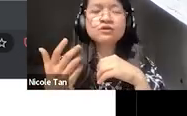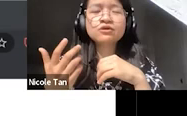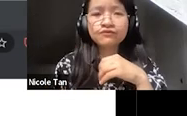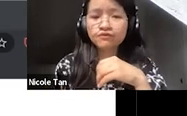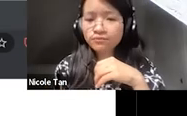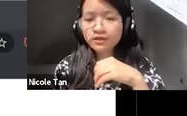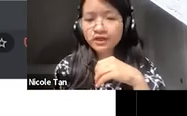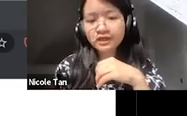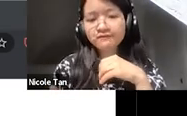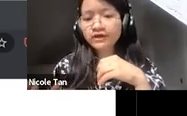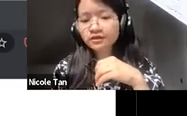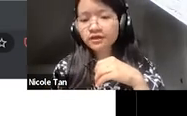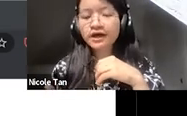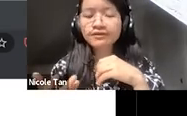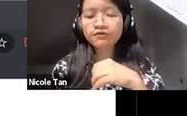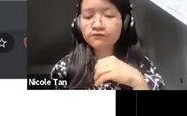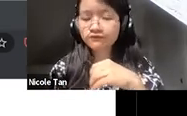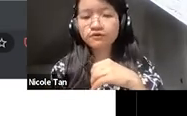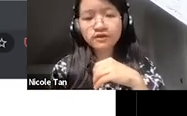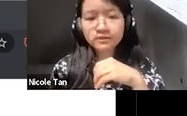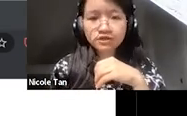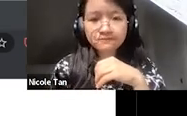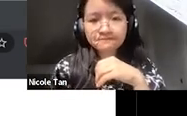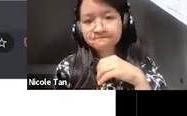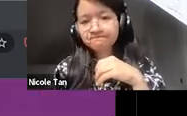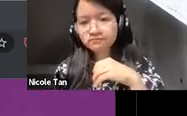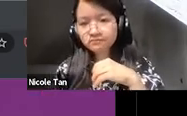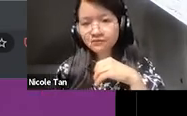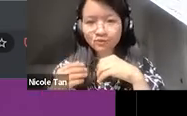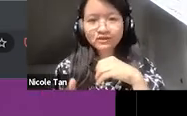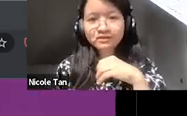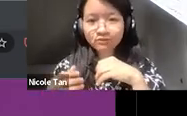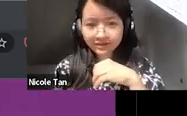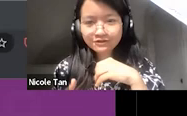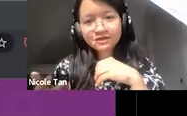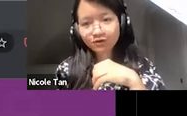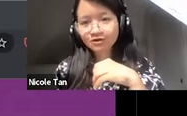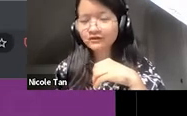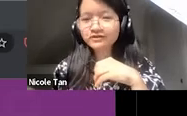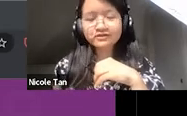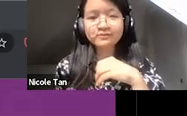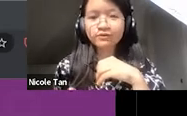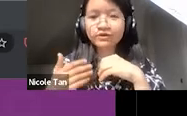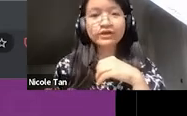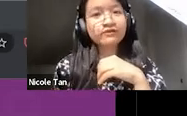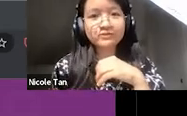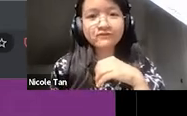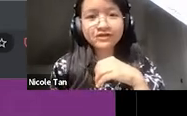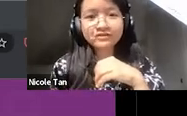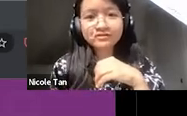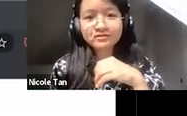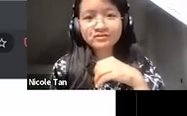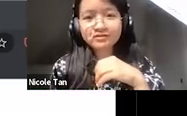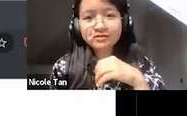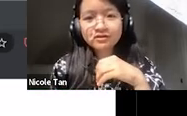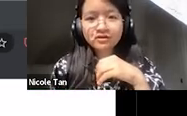by a description of the room, and finally, a high-level overview of the image. We'll now speak more about the system that we created from these